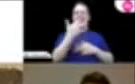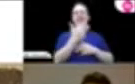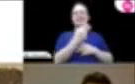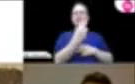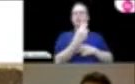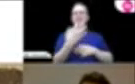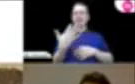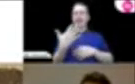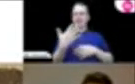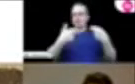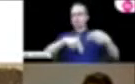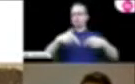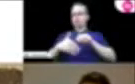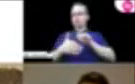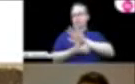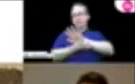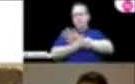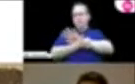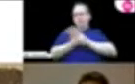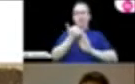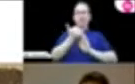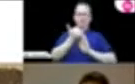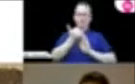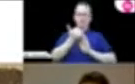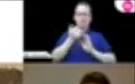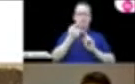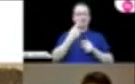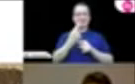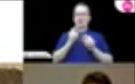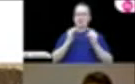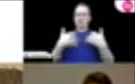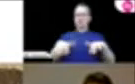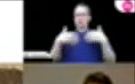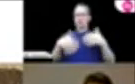sensation and is seen as the founding father of tap dancing.